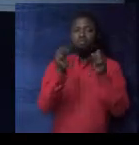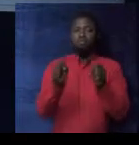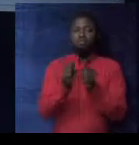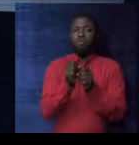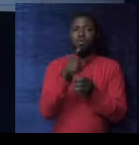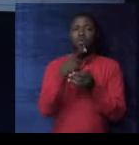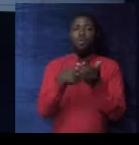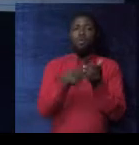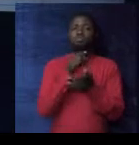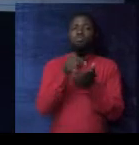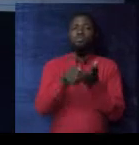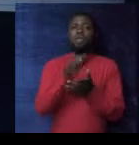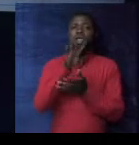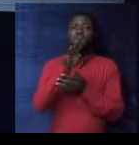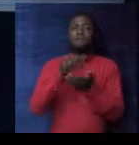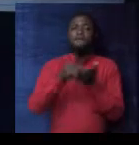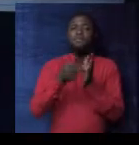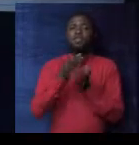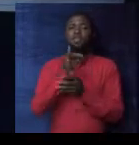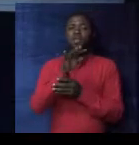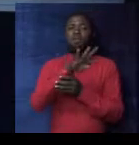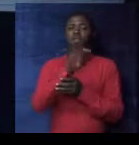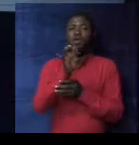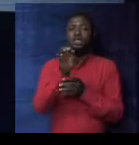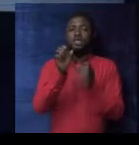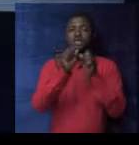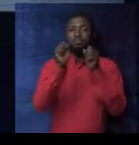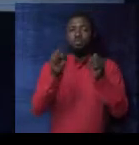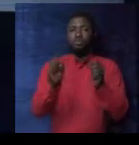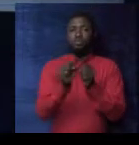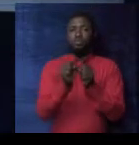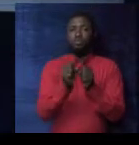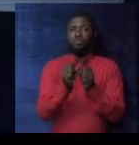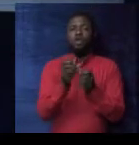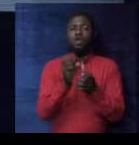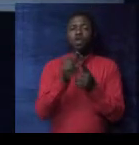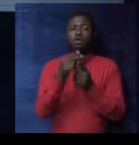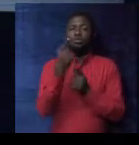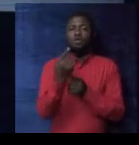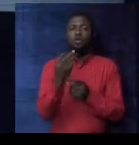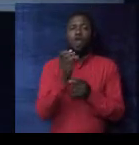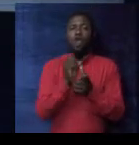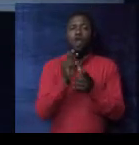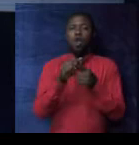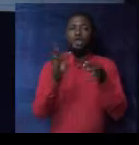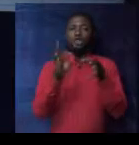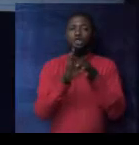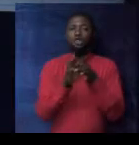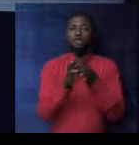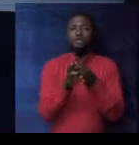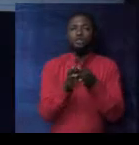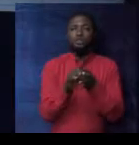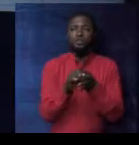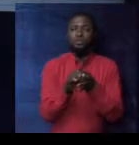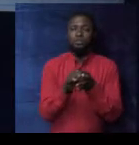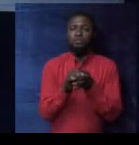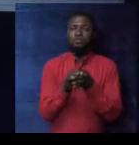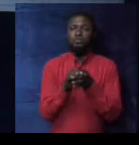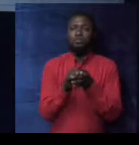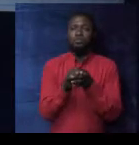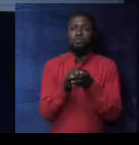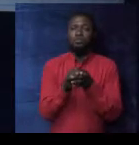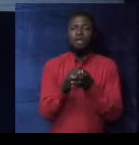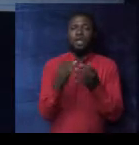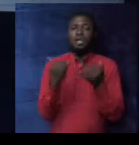is 70 squares, and what this 4 really means is 400 squares, or singles, or units.